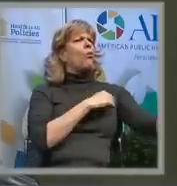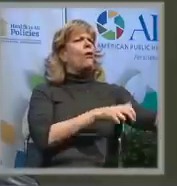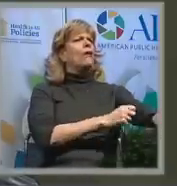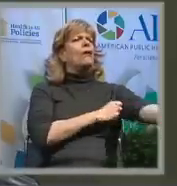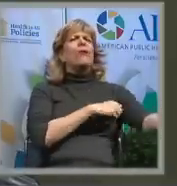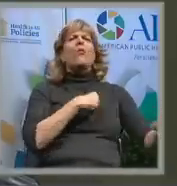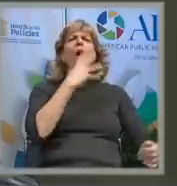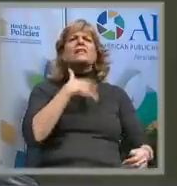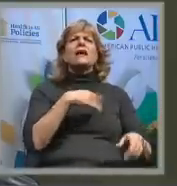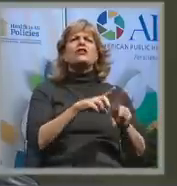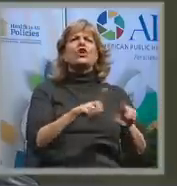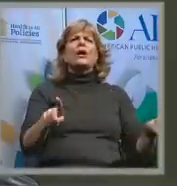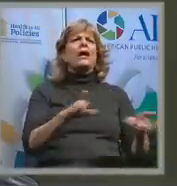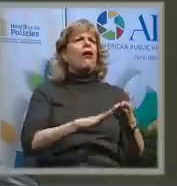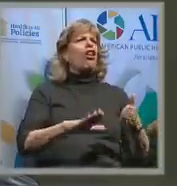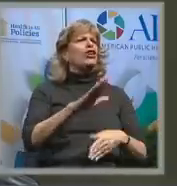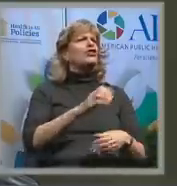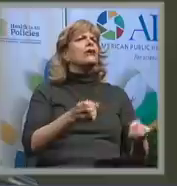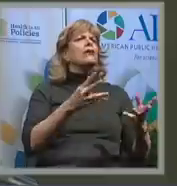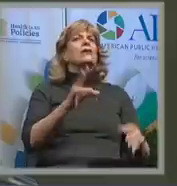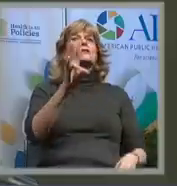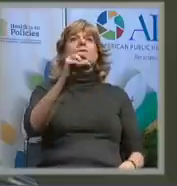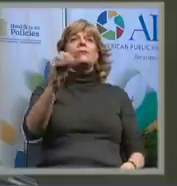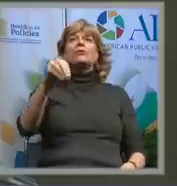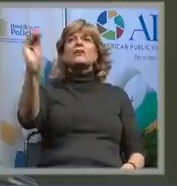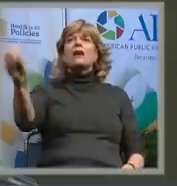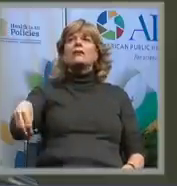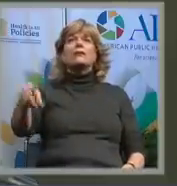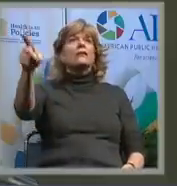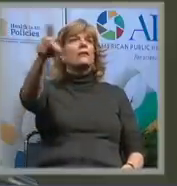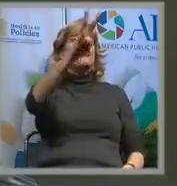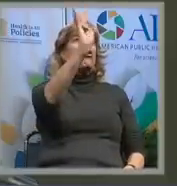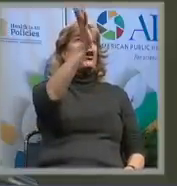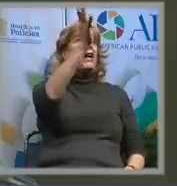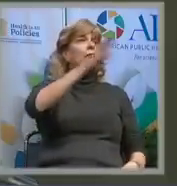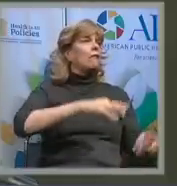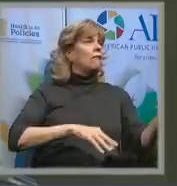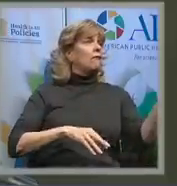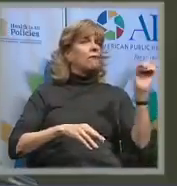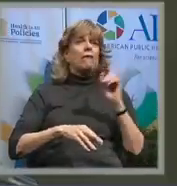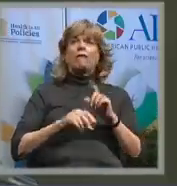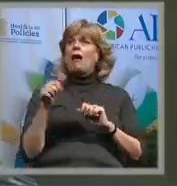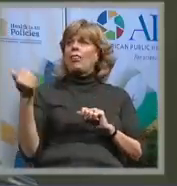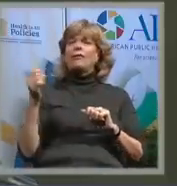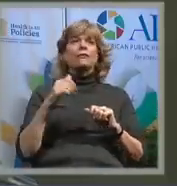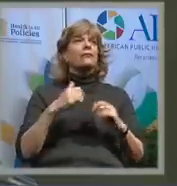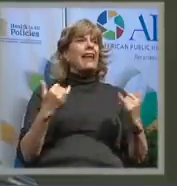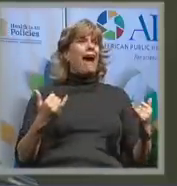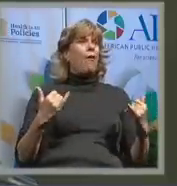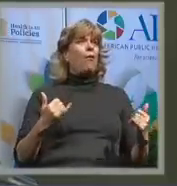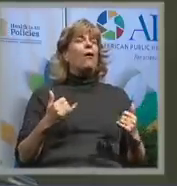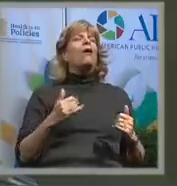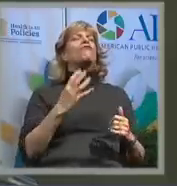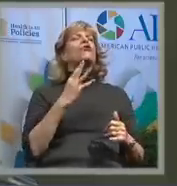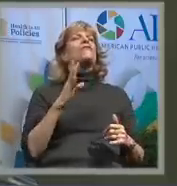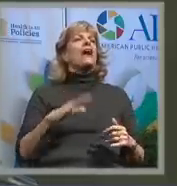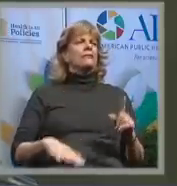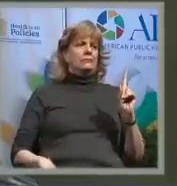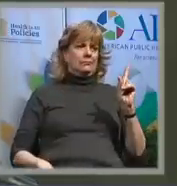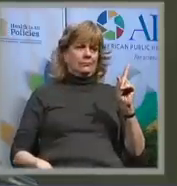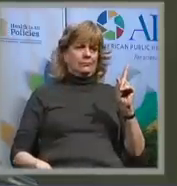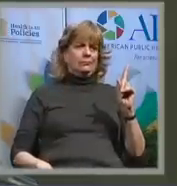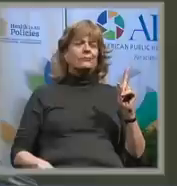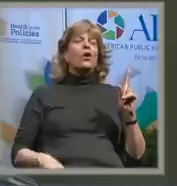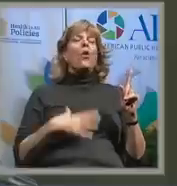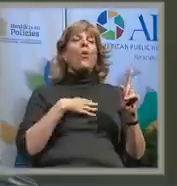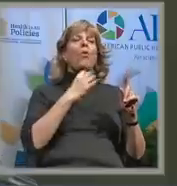say? I heard 70%. Somebody else? 40. Anybody else? 45. It turns out